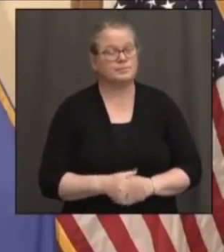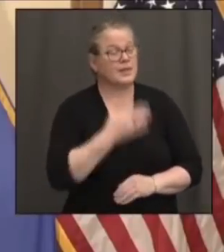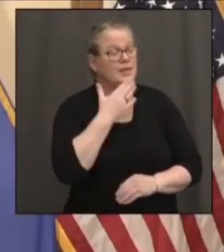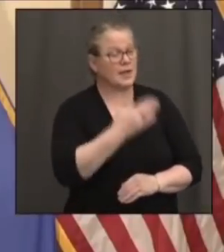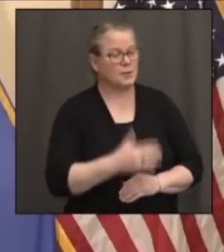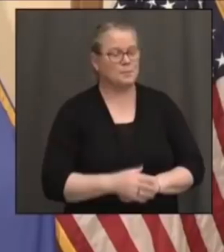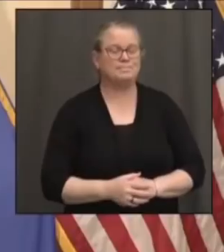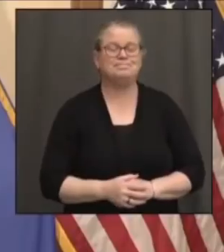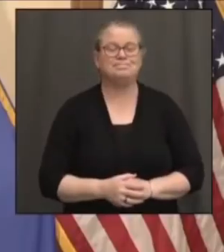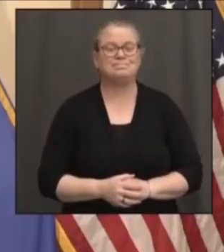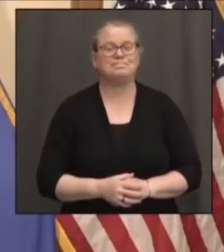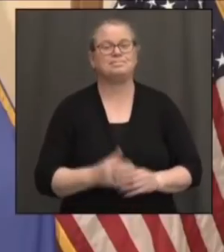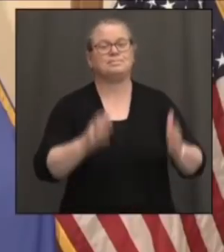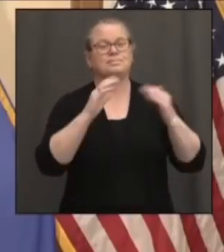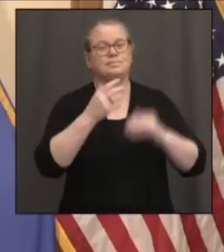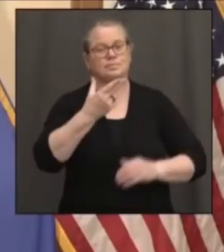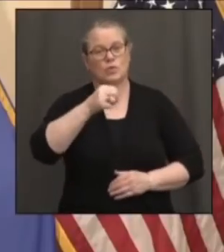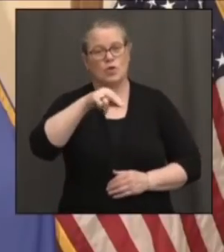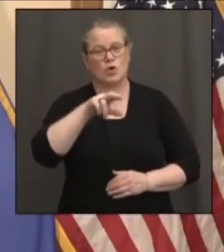Hearst, Connecticut Media.